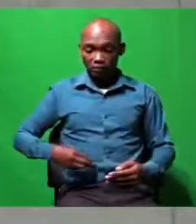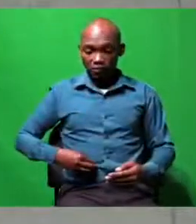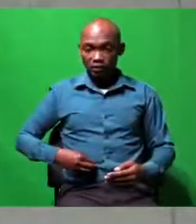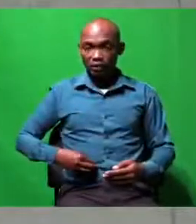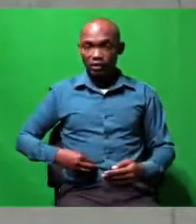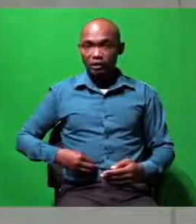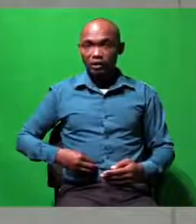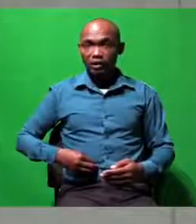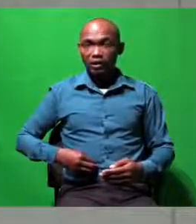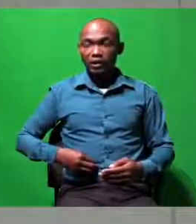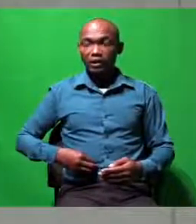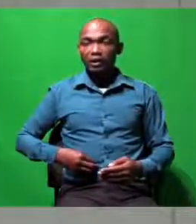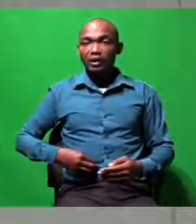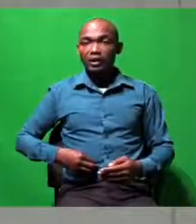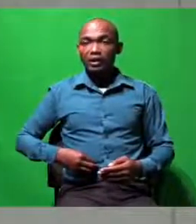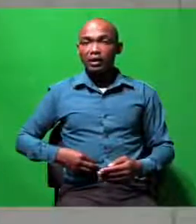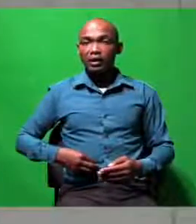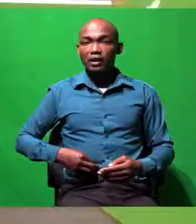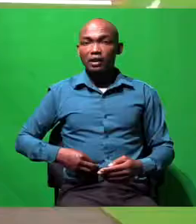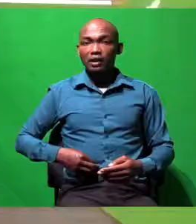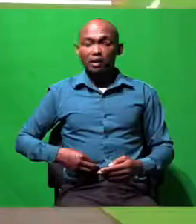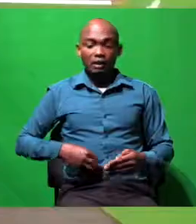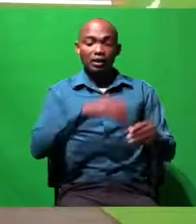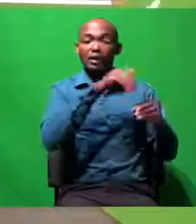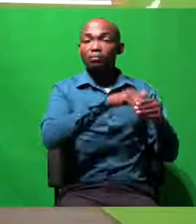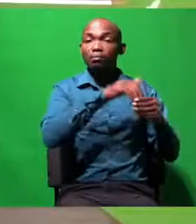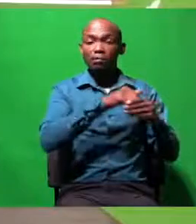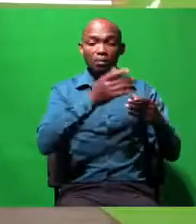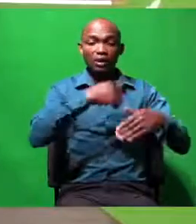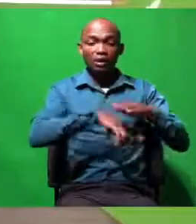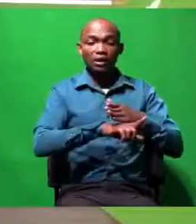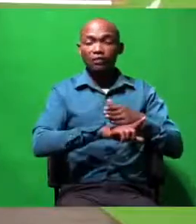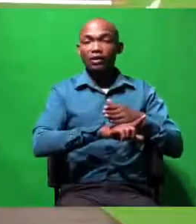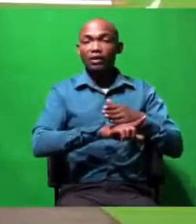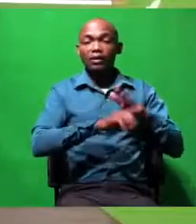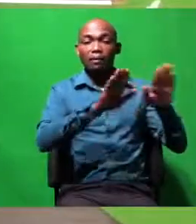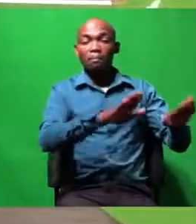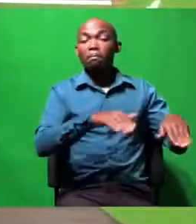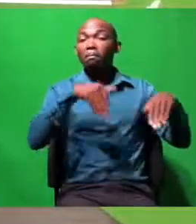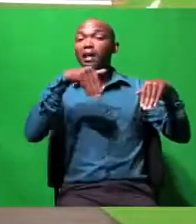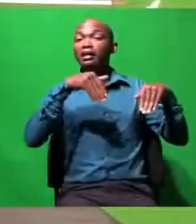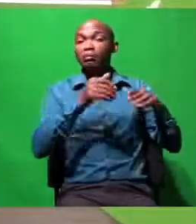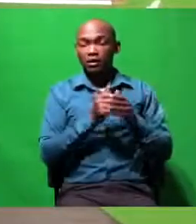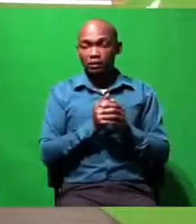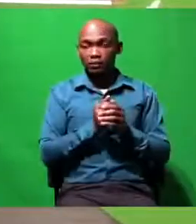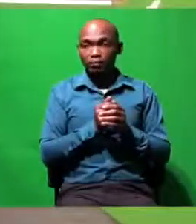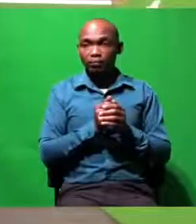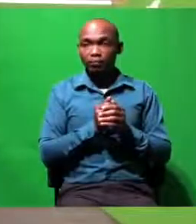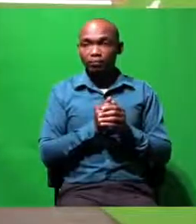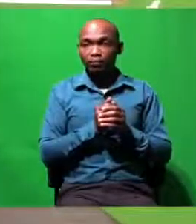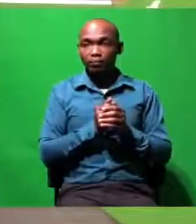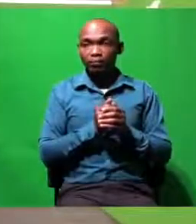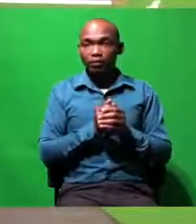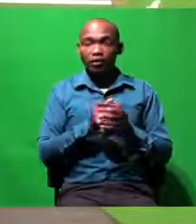president is a member of the House of Representatives of the Parliament. You know, at that time, the